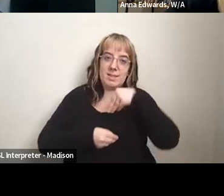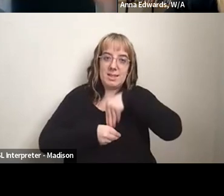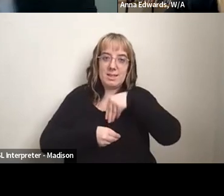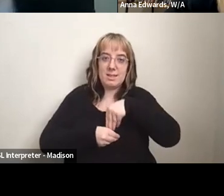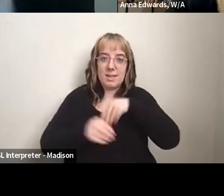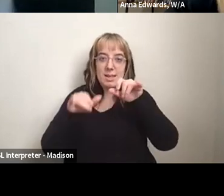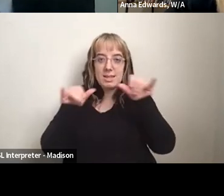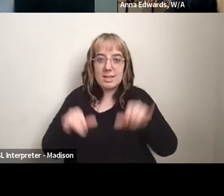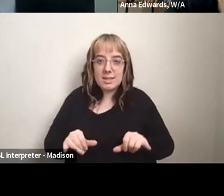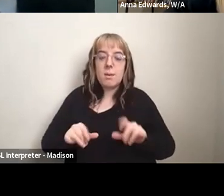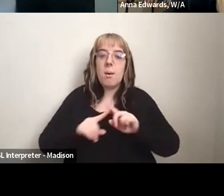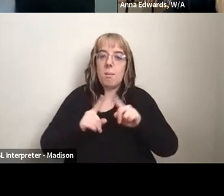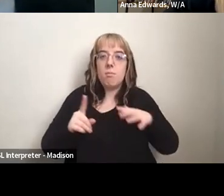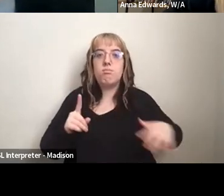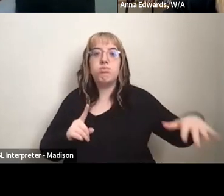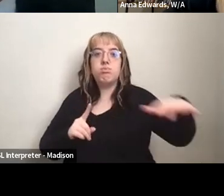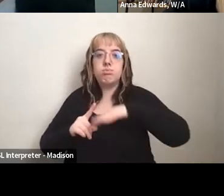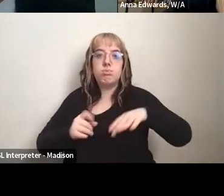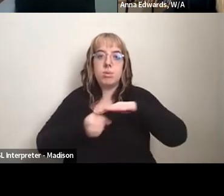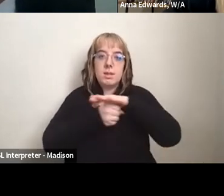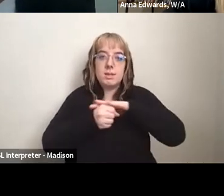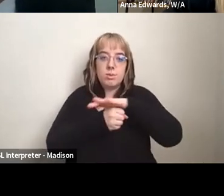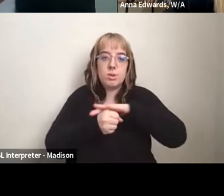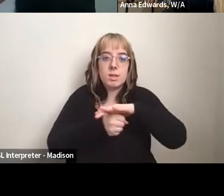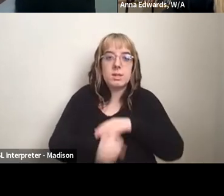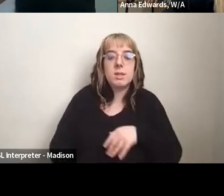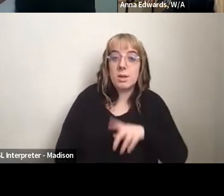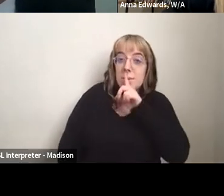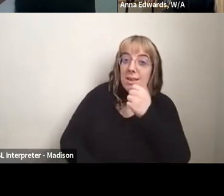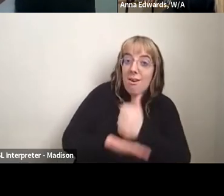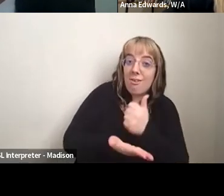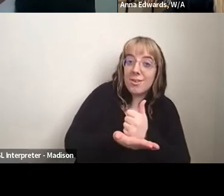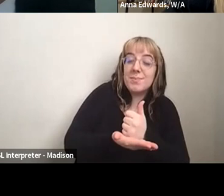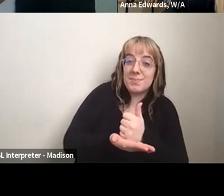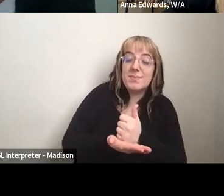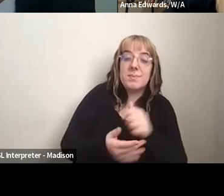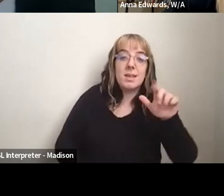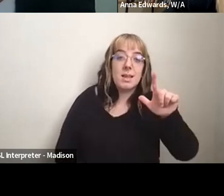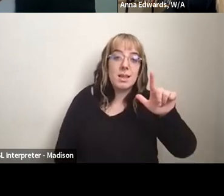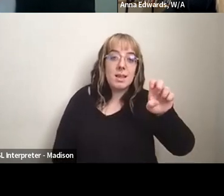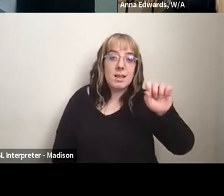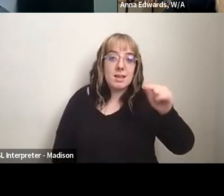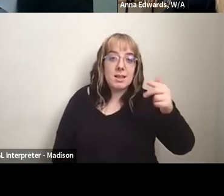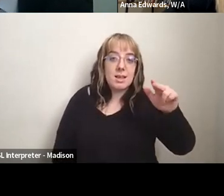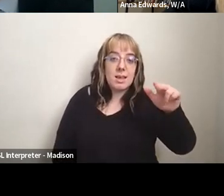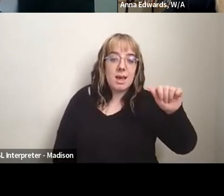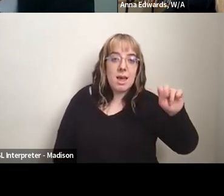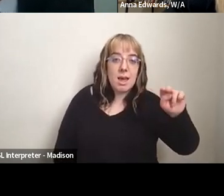helpful. It's a district-wide implementation. Super, super helpful. Leanne, what about you all in Orange